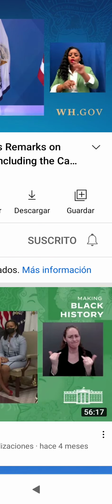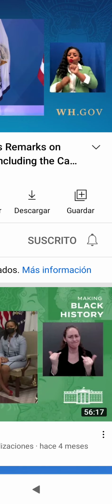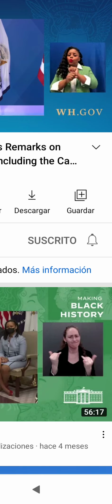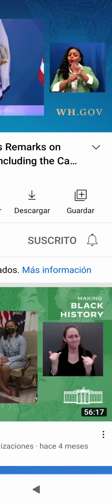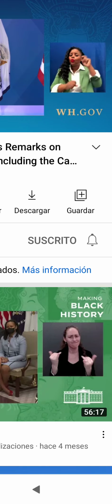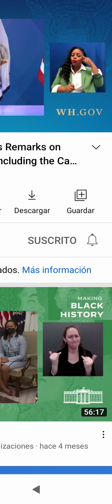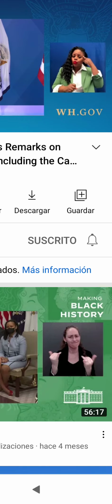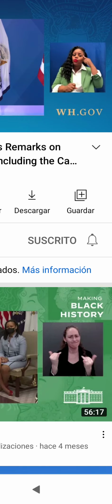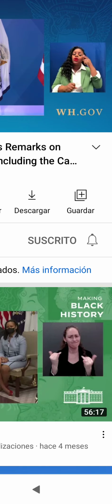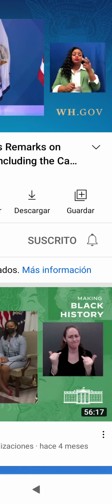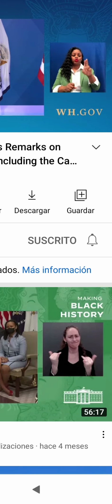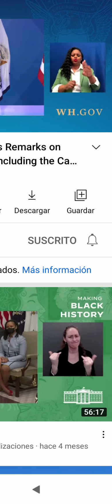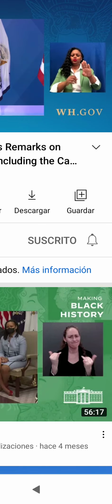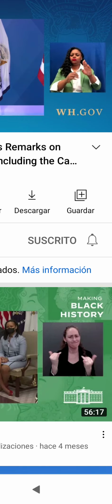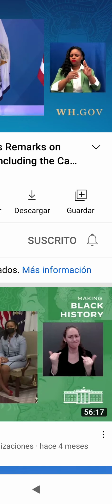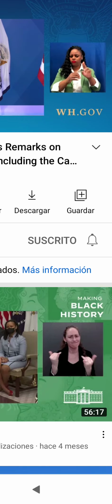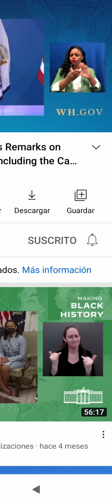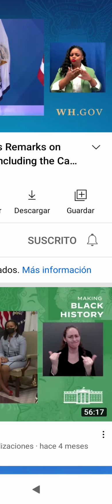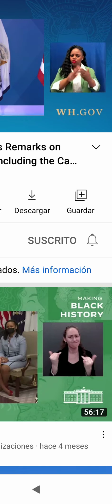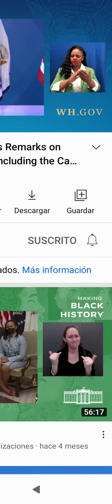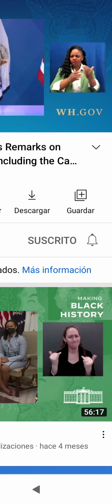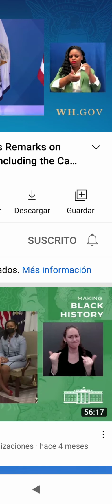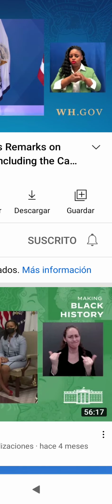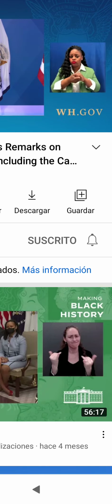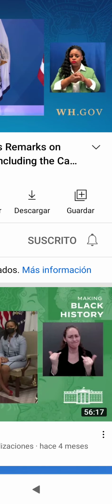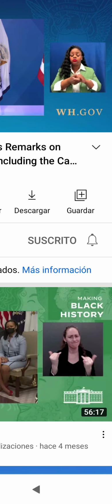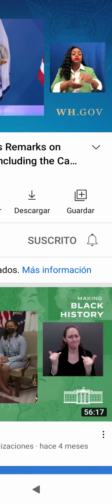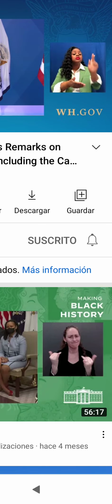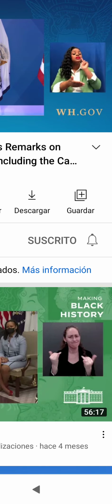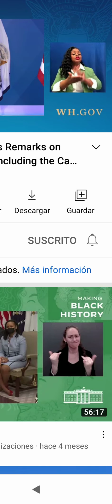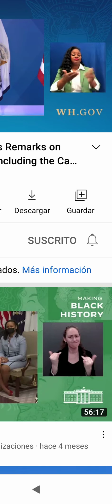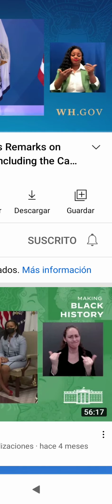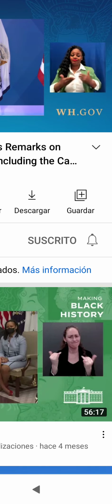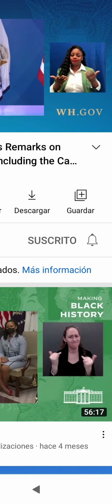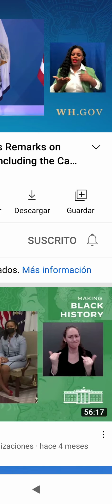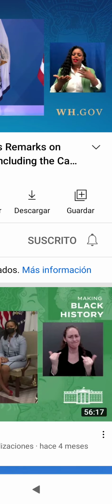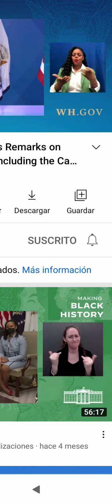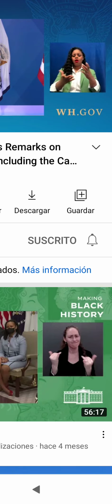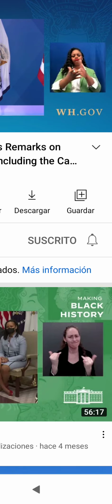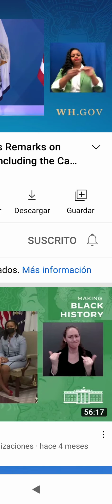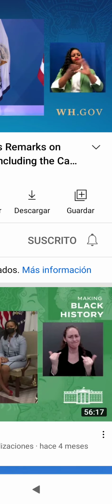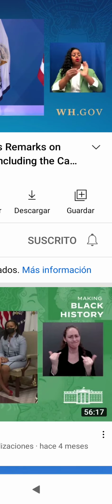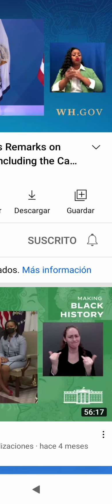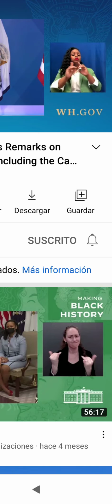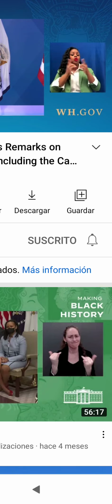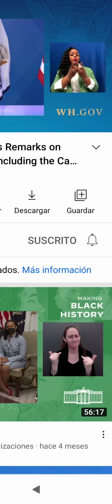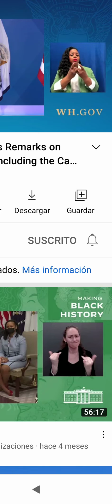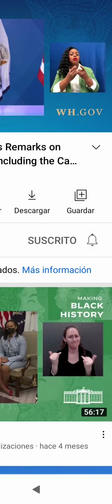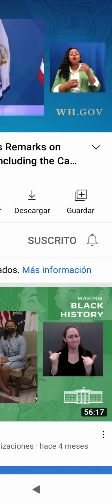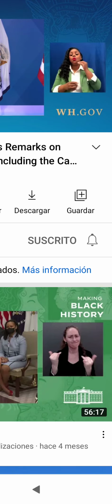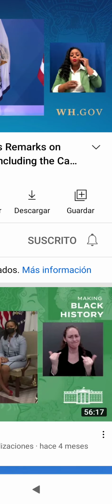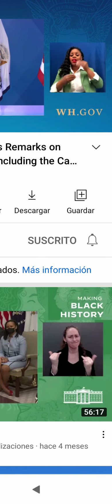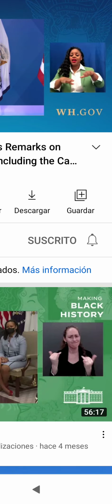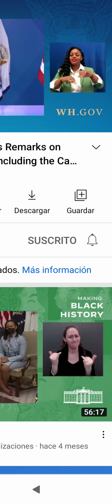your partnership. As Secretary Mayorkas likes to say, our department, the Department of Homeland Security, is fundamentally a